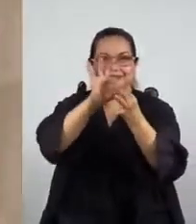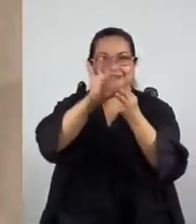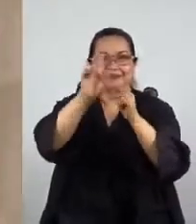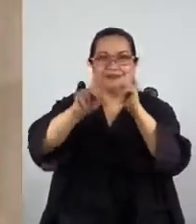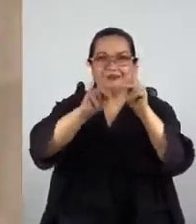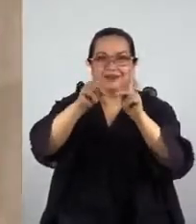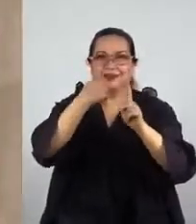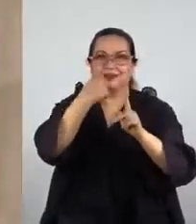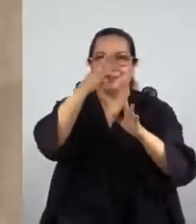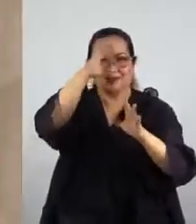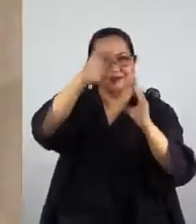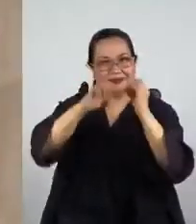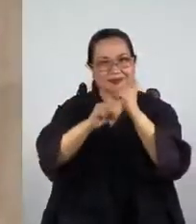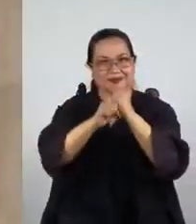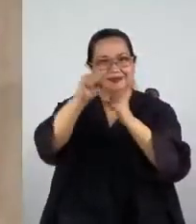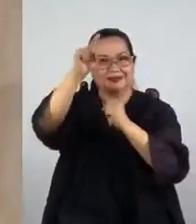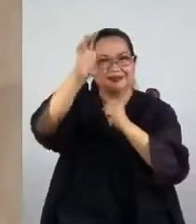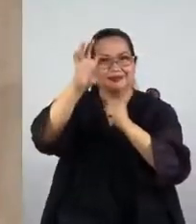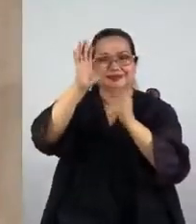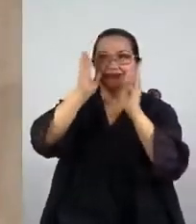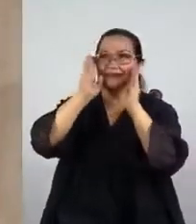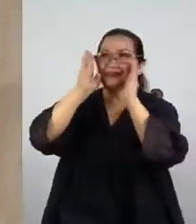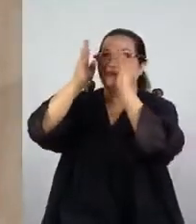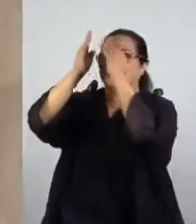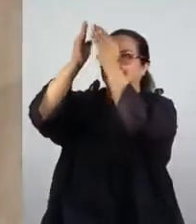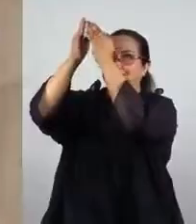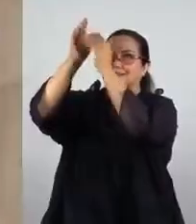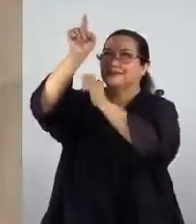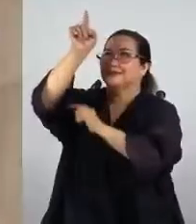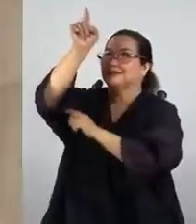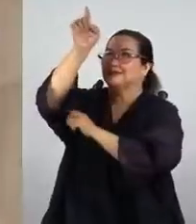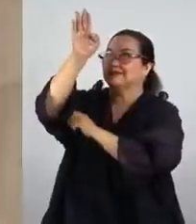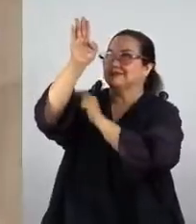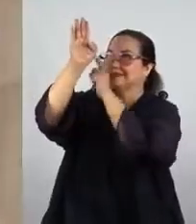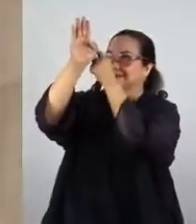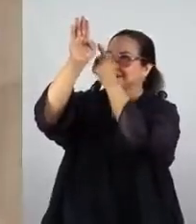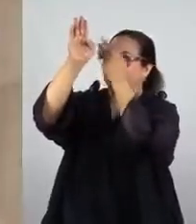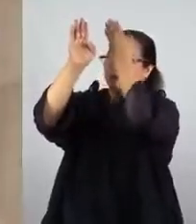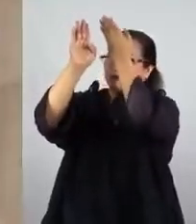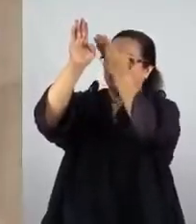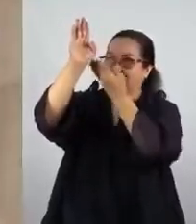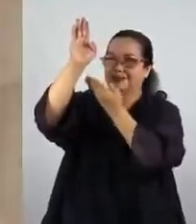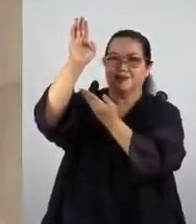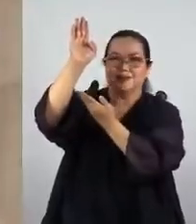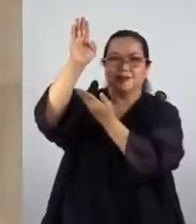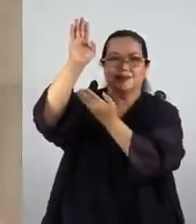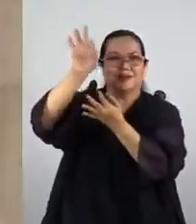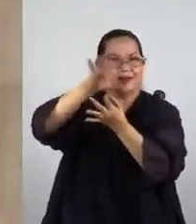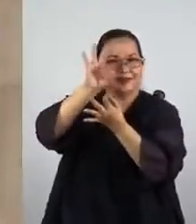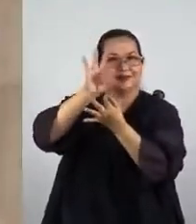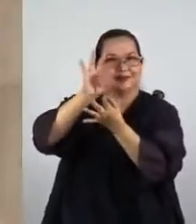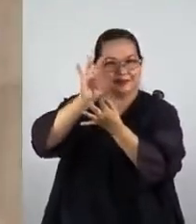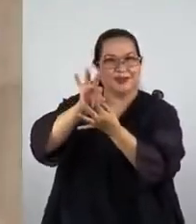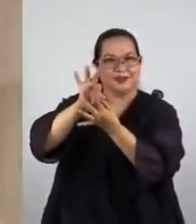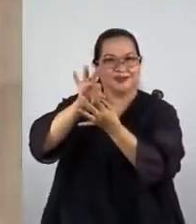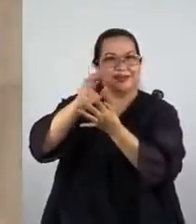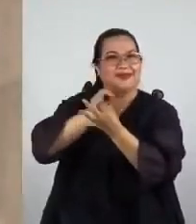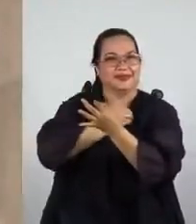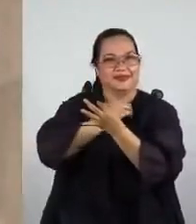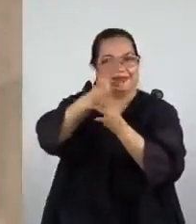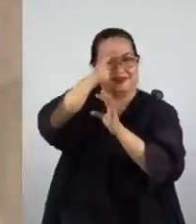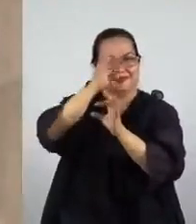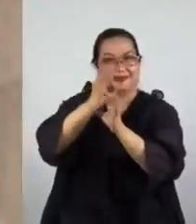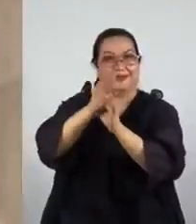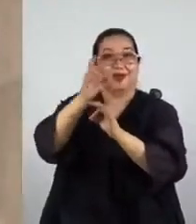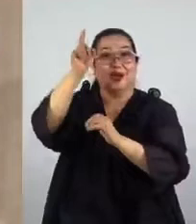who trusted God, but fixing the eyes, our eyes, on the one who is perfect, the perfecter of our faith,